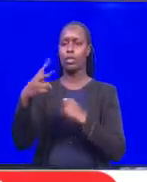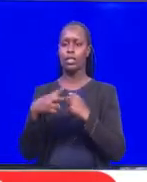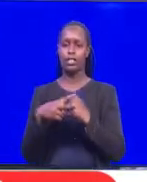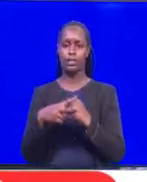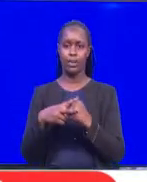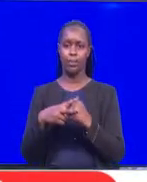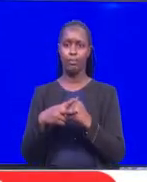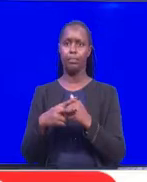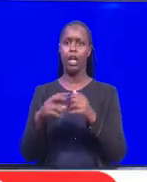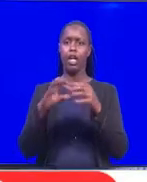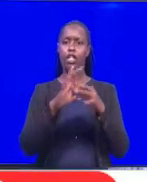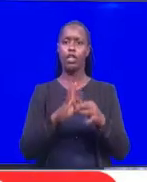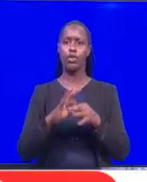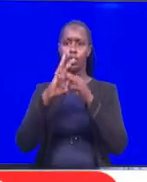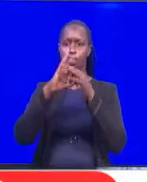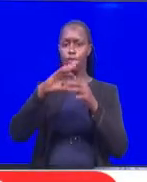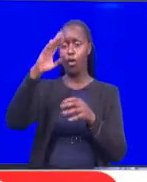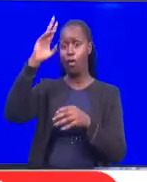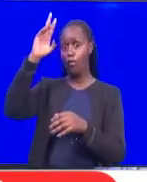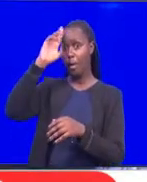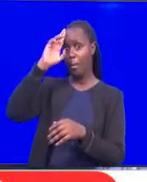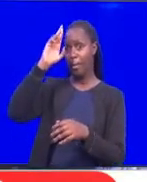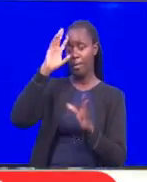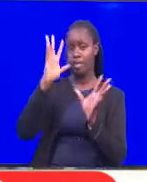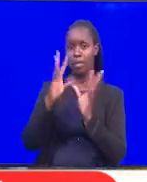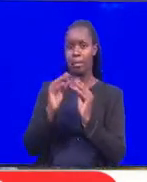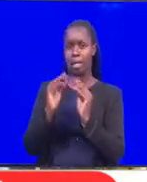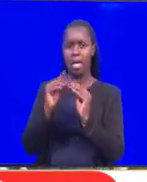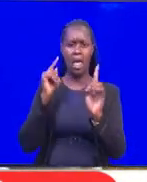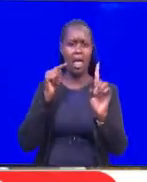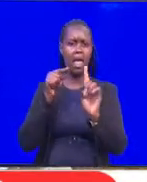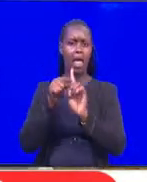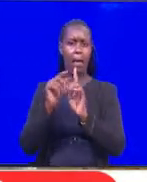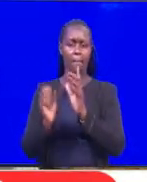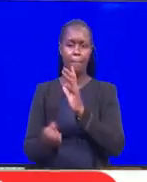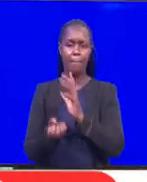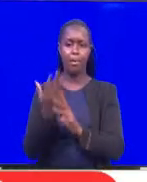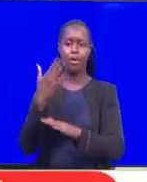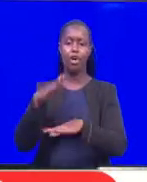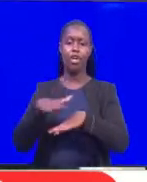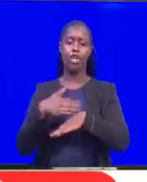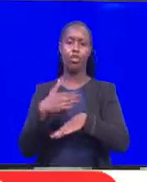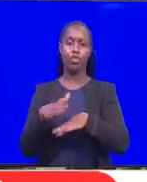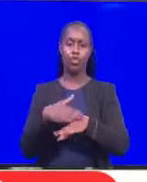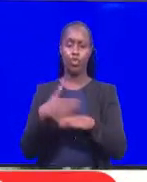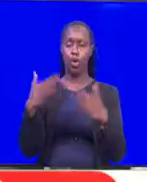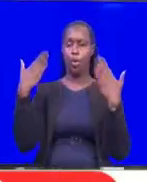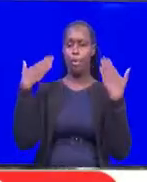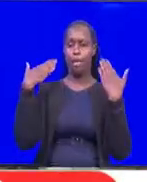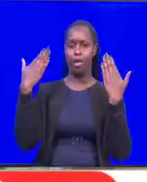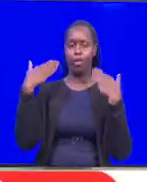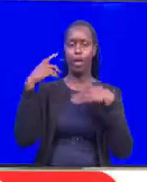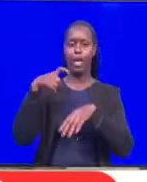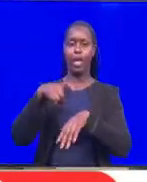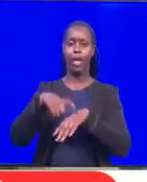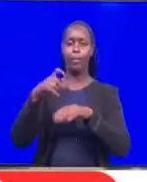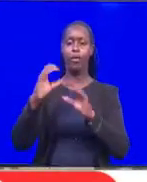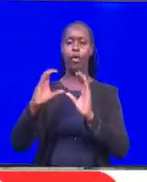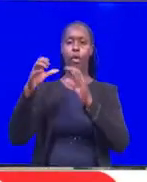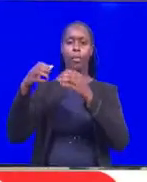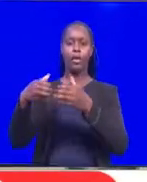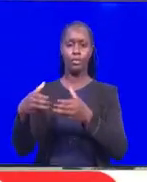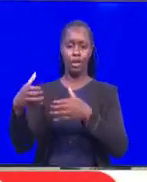2027. The Unity of Purpose meeting, resolving to revive the Kikuyu, Meru and Embu Communities Association GEMA,